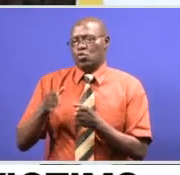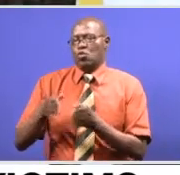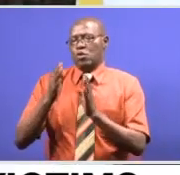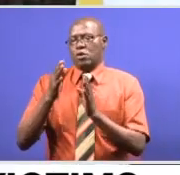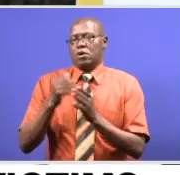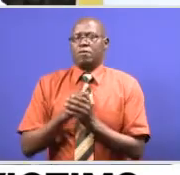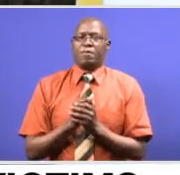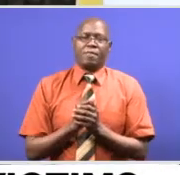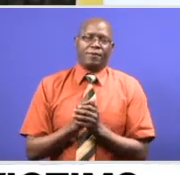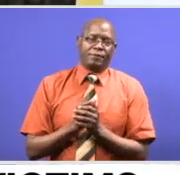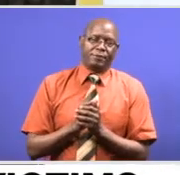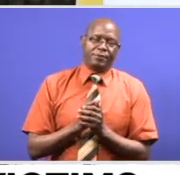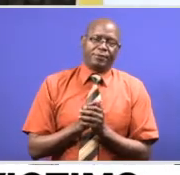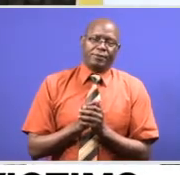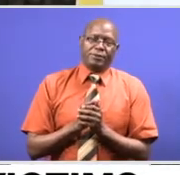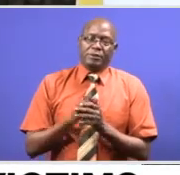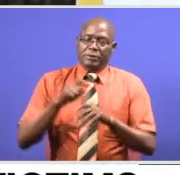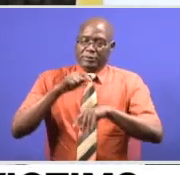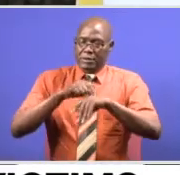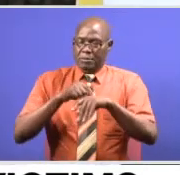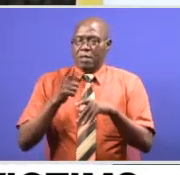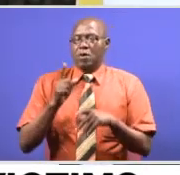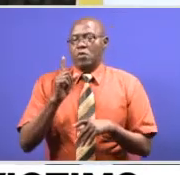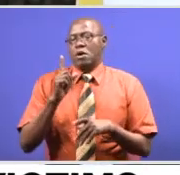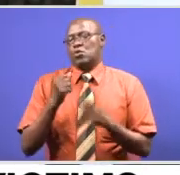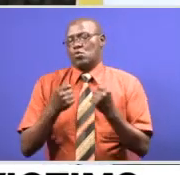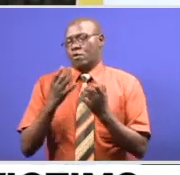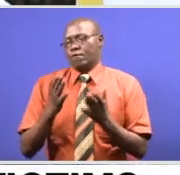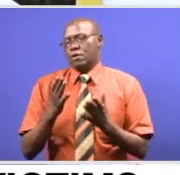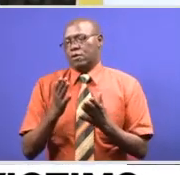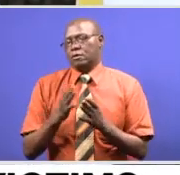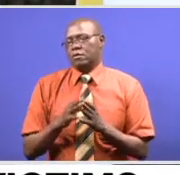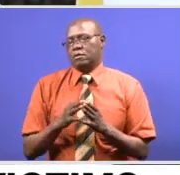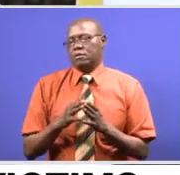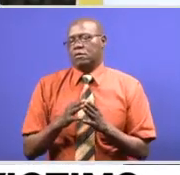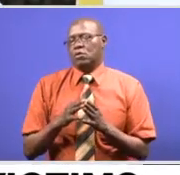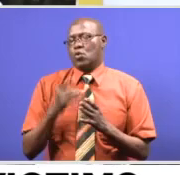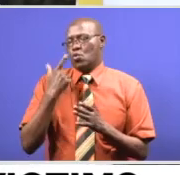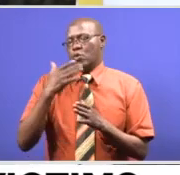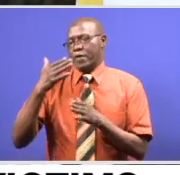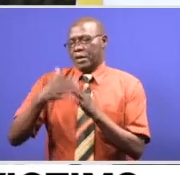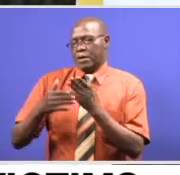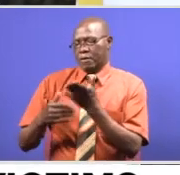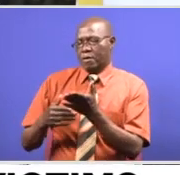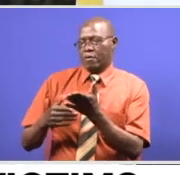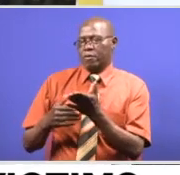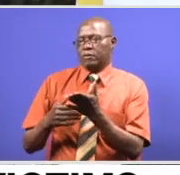grounders pushed us, and the person who was at the end